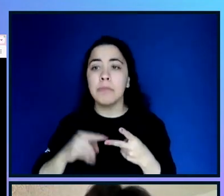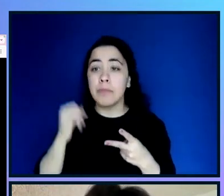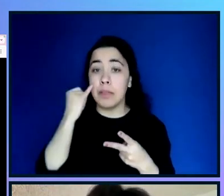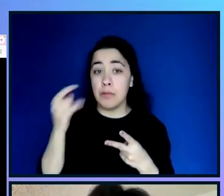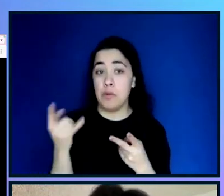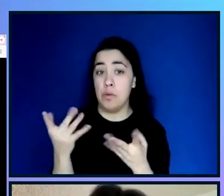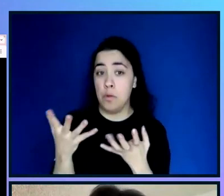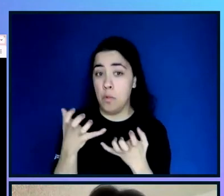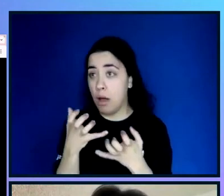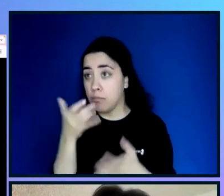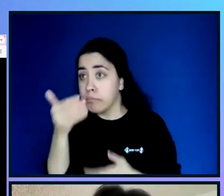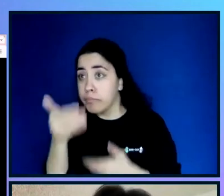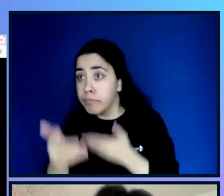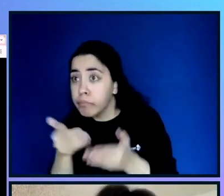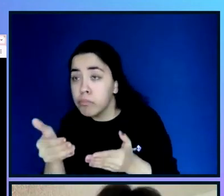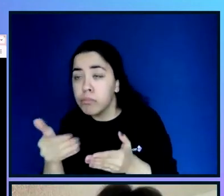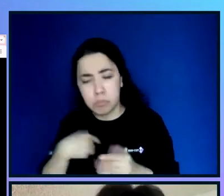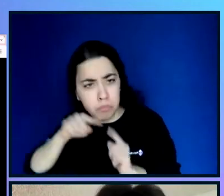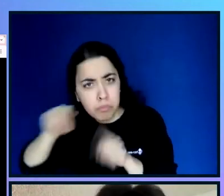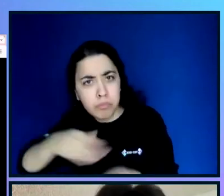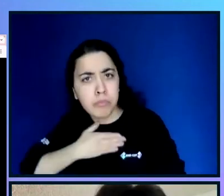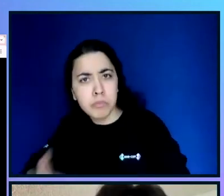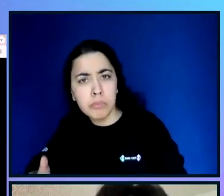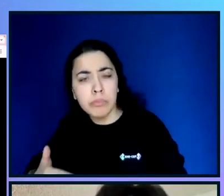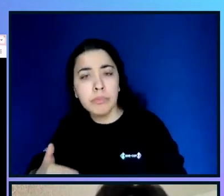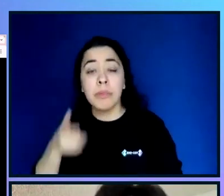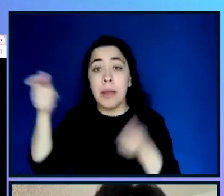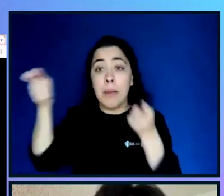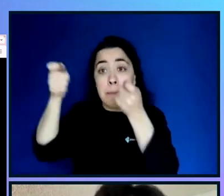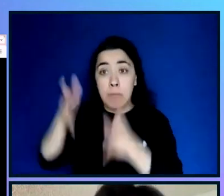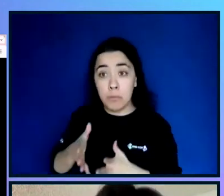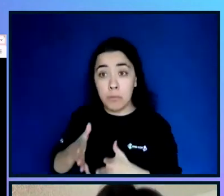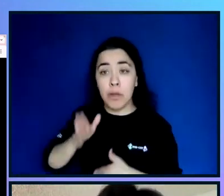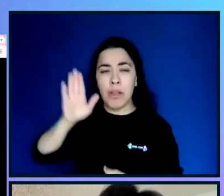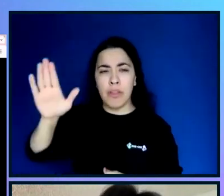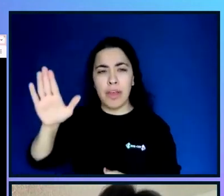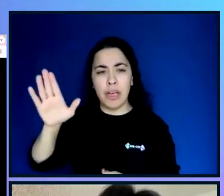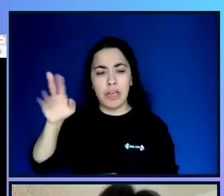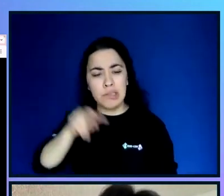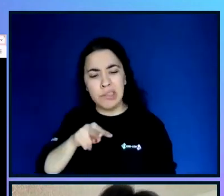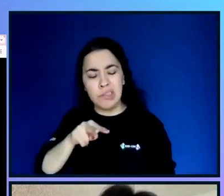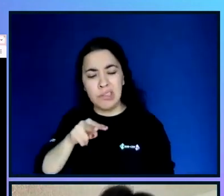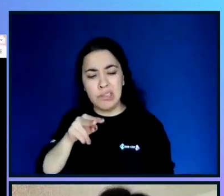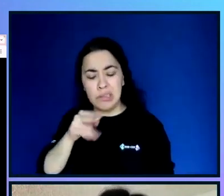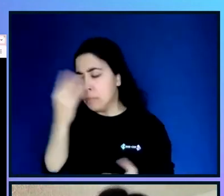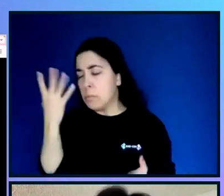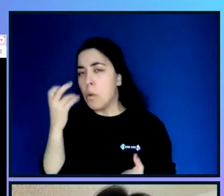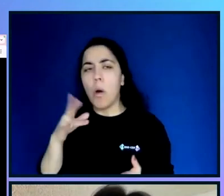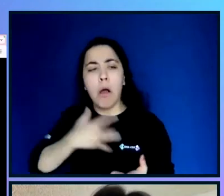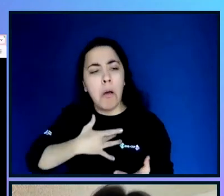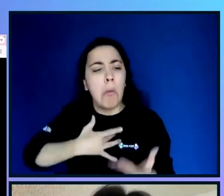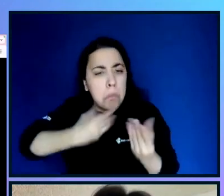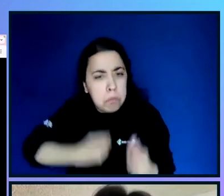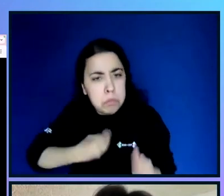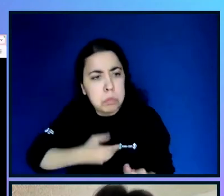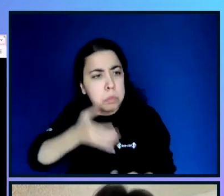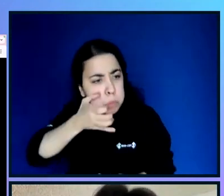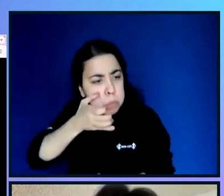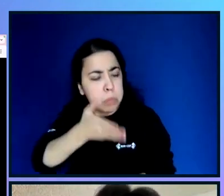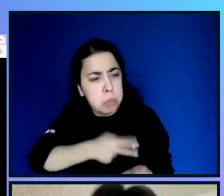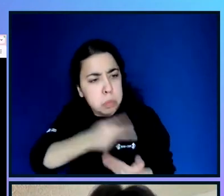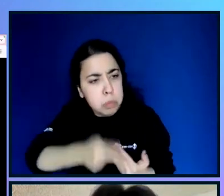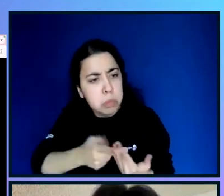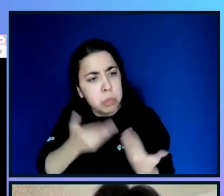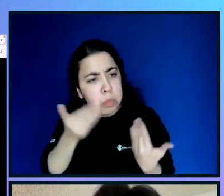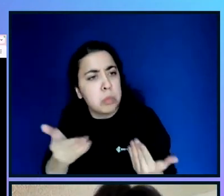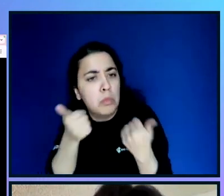A manager's apathy versus advocacy for a program, especially a pilot program, makes a huge difference for both the